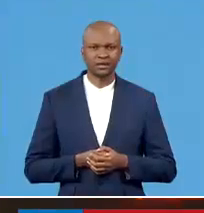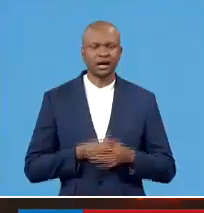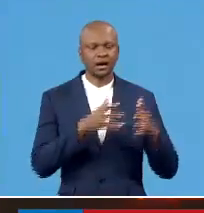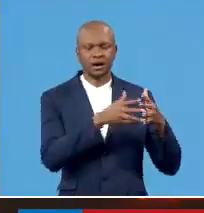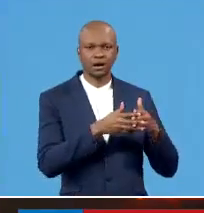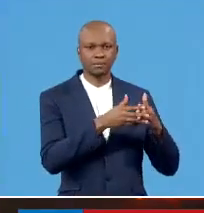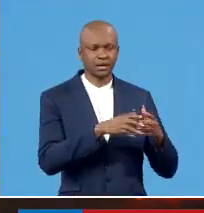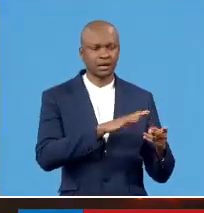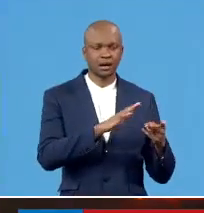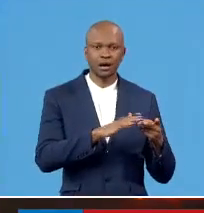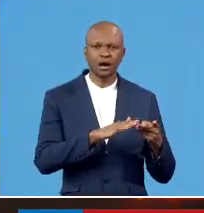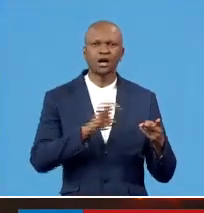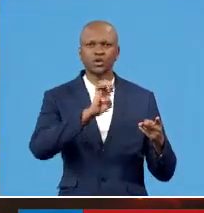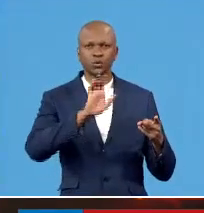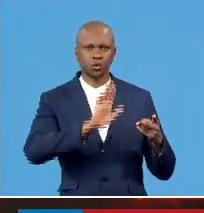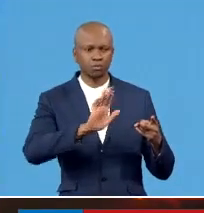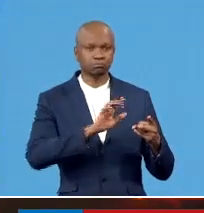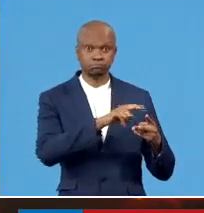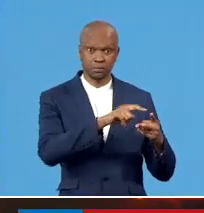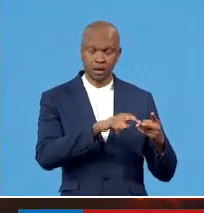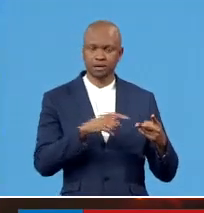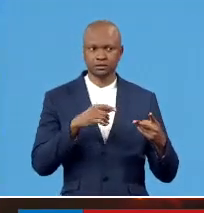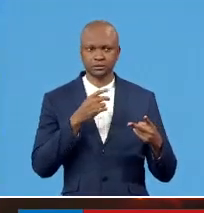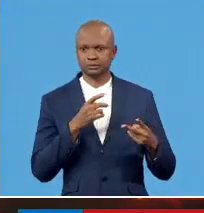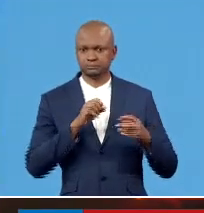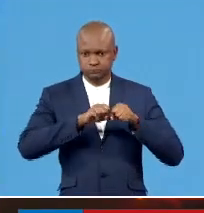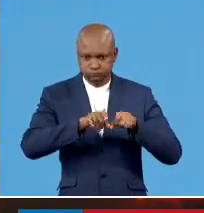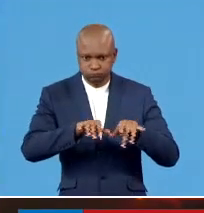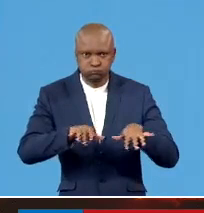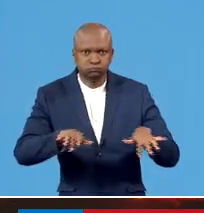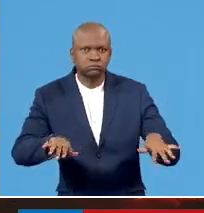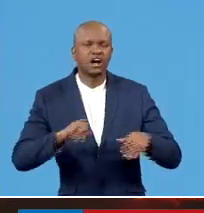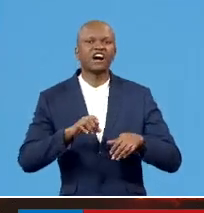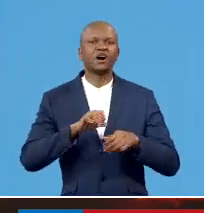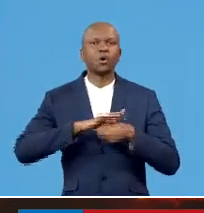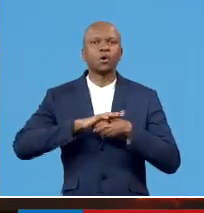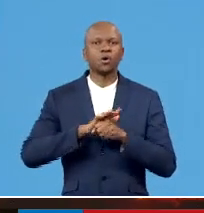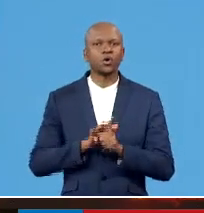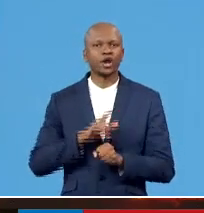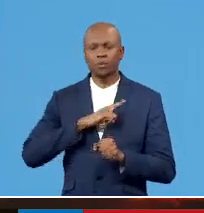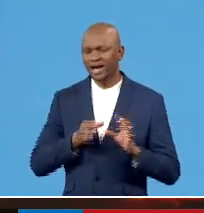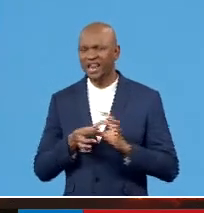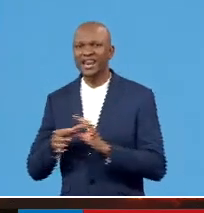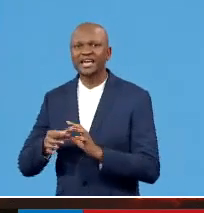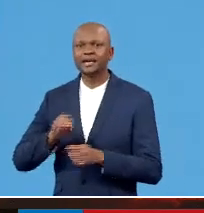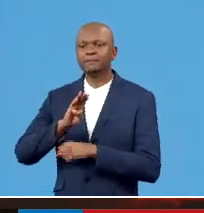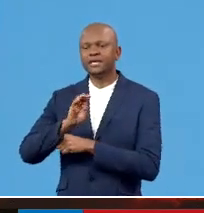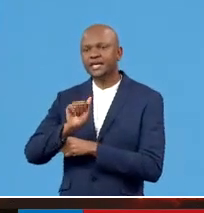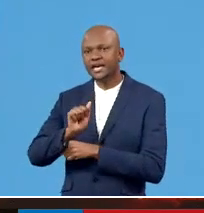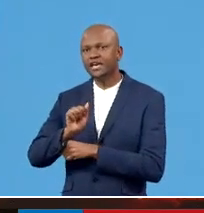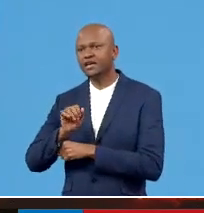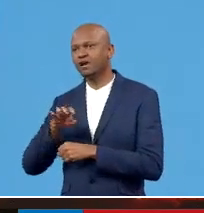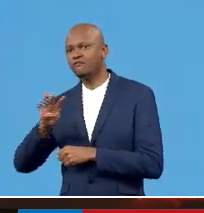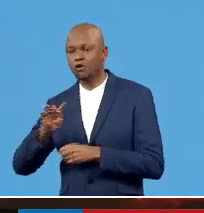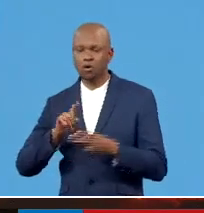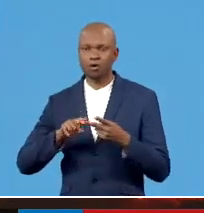The United States and Europe have been seeing a surge in daily COVID-19 cases linked to Omicron's two subvariants, BA4 and